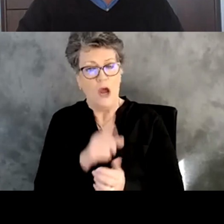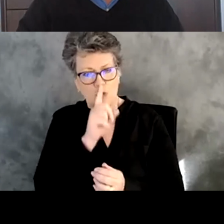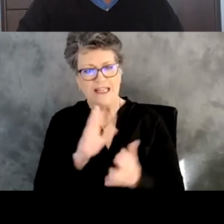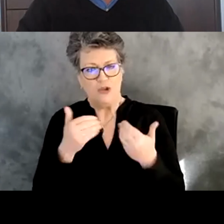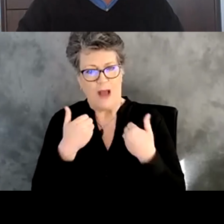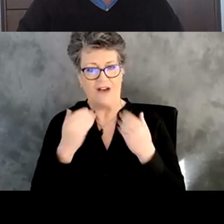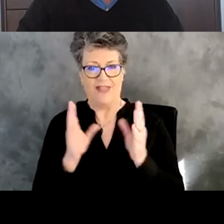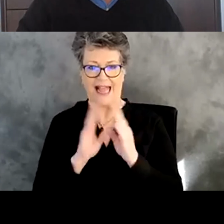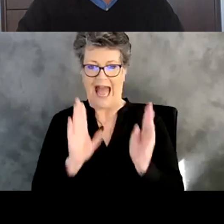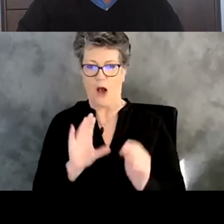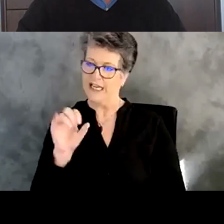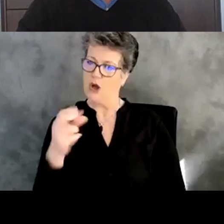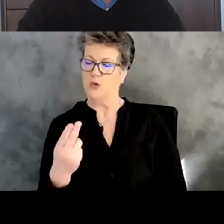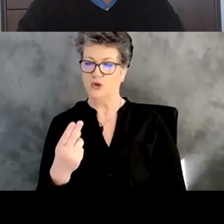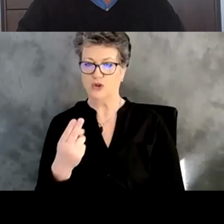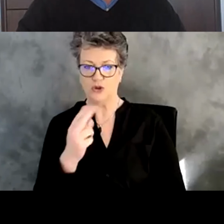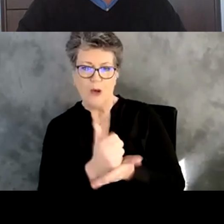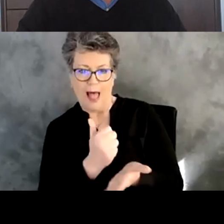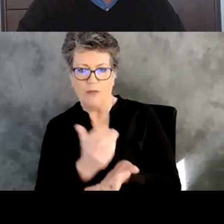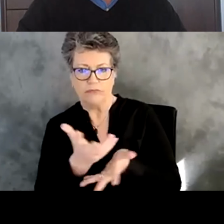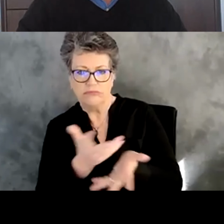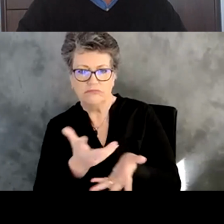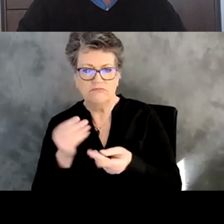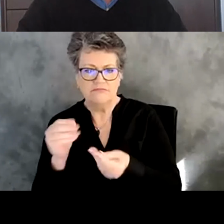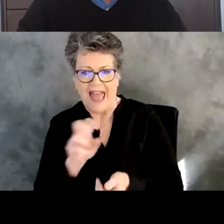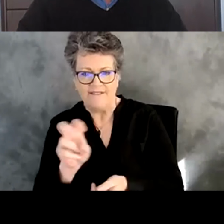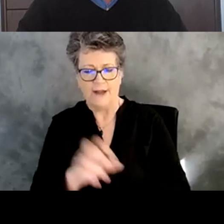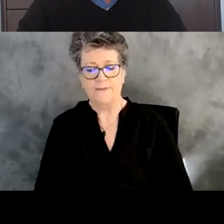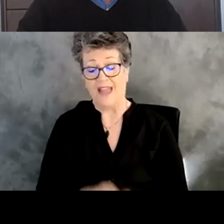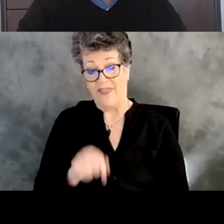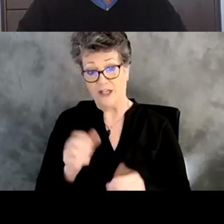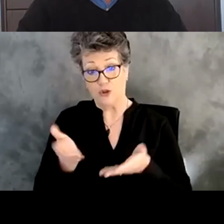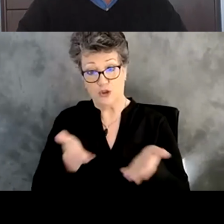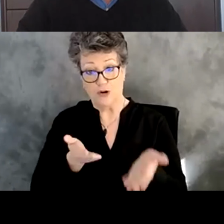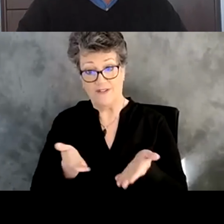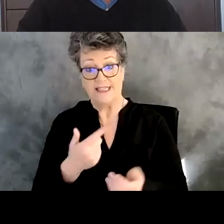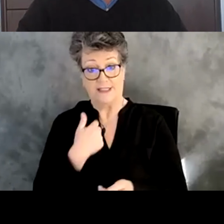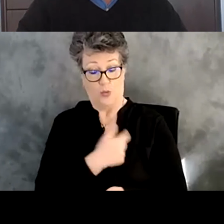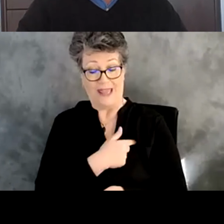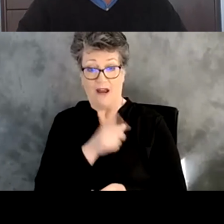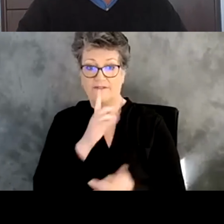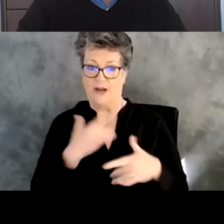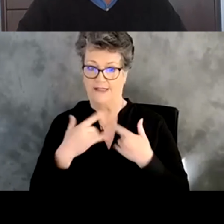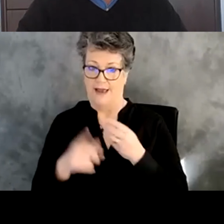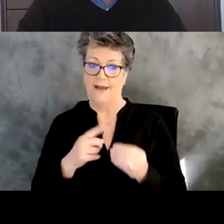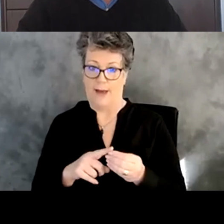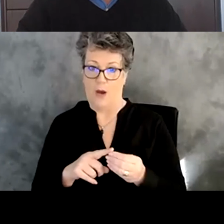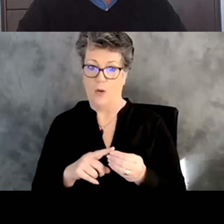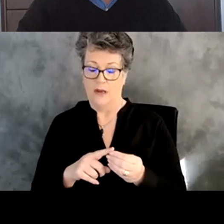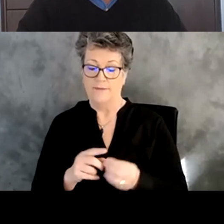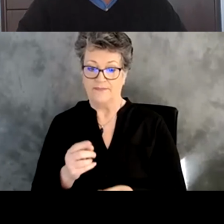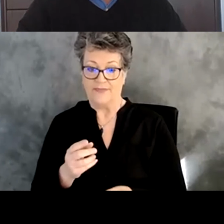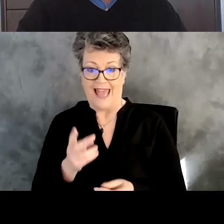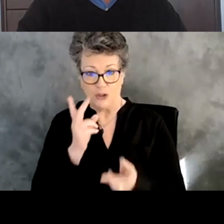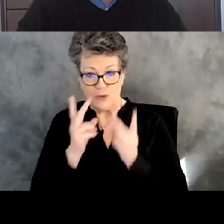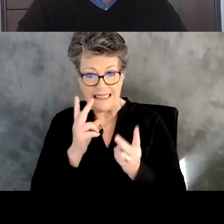housing coach, someone to get in there and assist her. And so these are the services that I think we're very excited about seeing. And